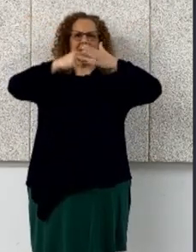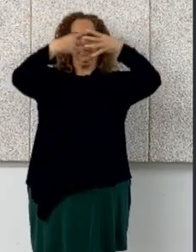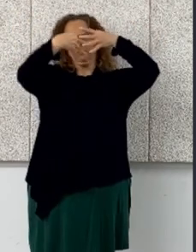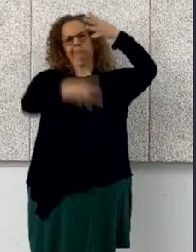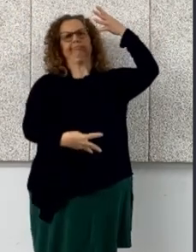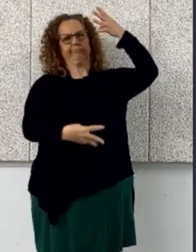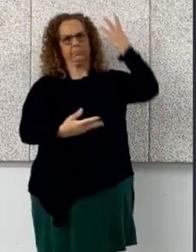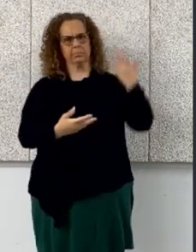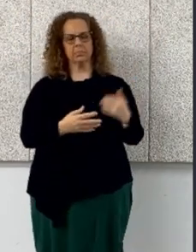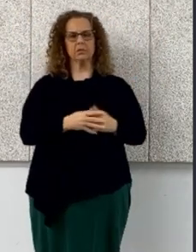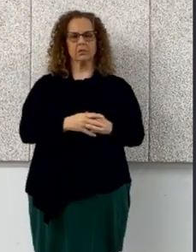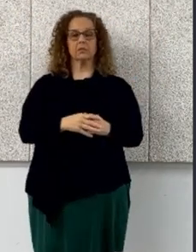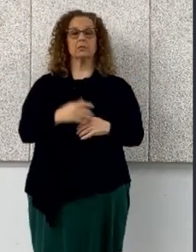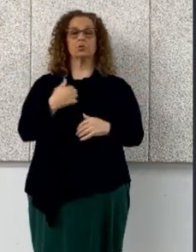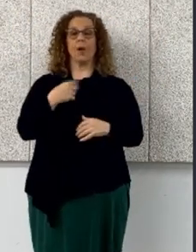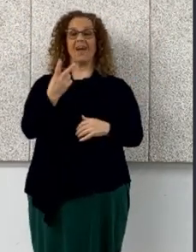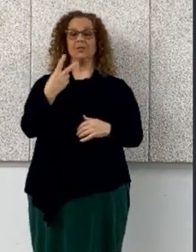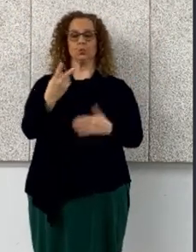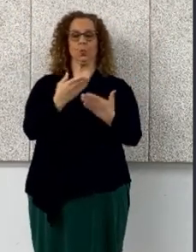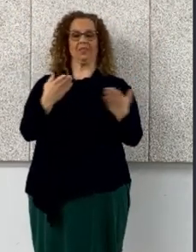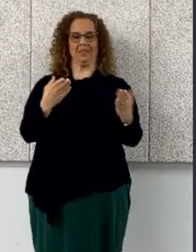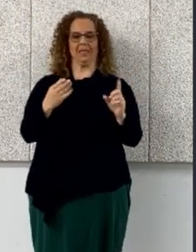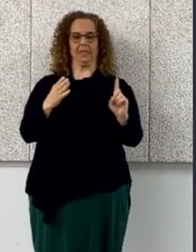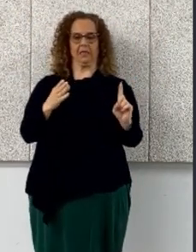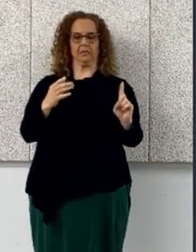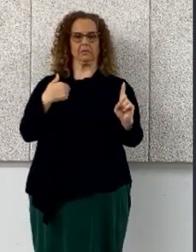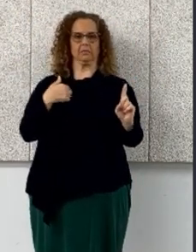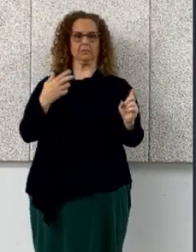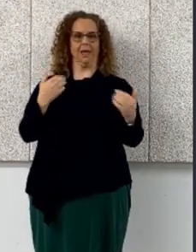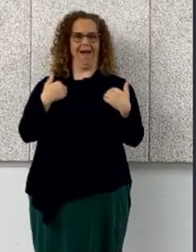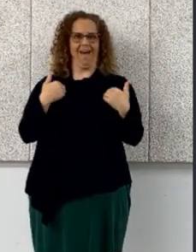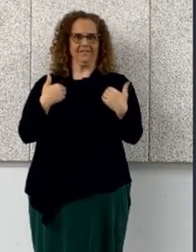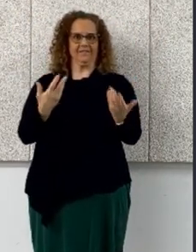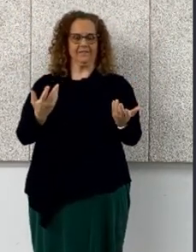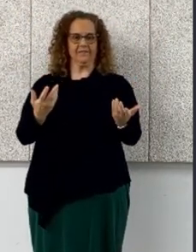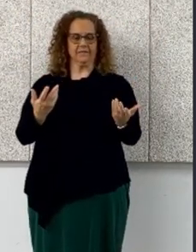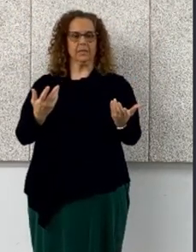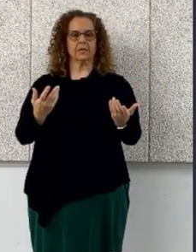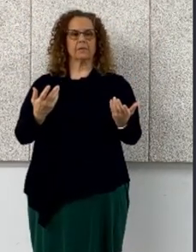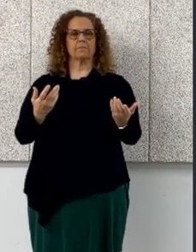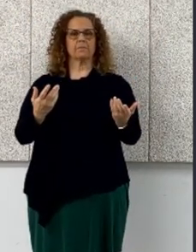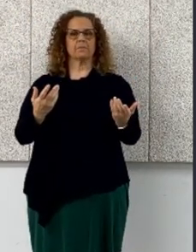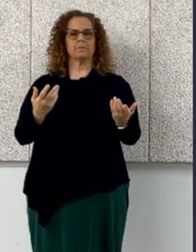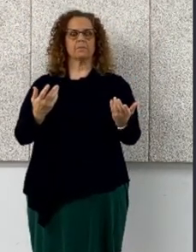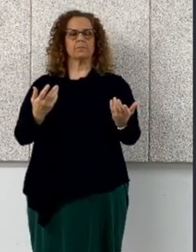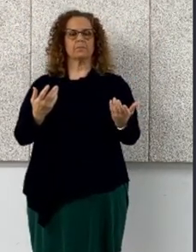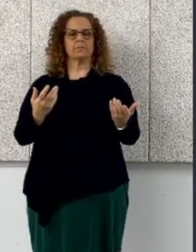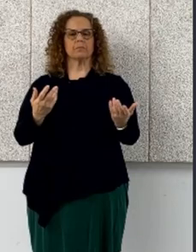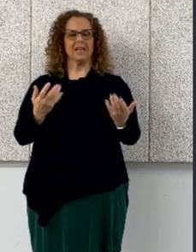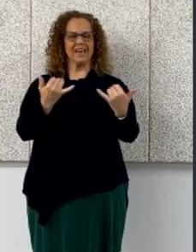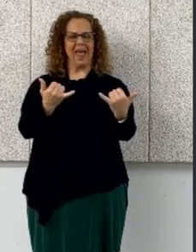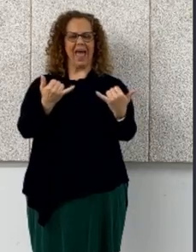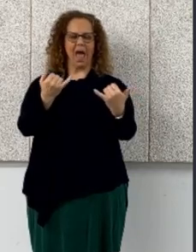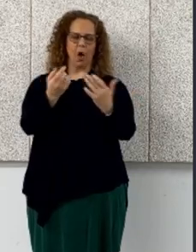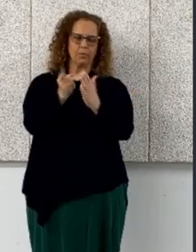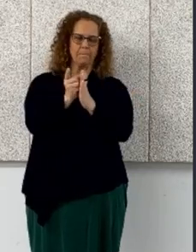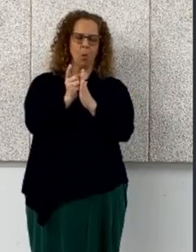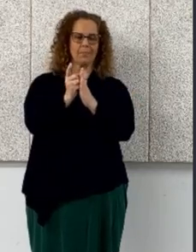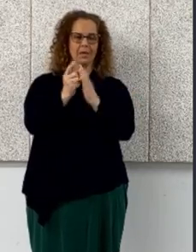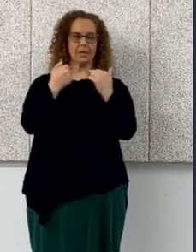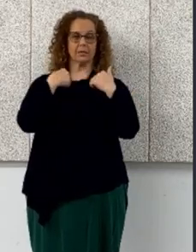Yes, because I have those two things at my disposal, I am taking this moment to focus on